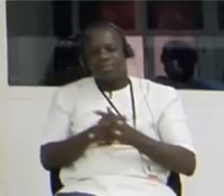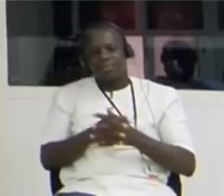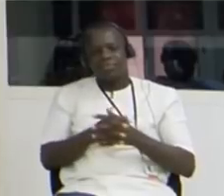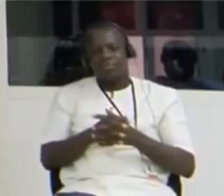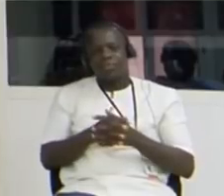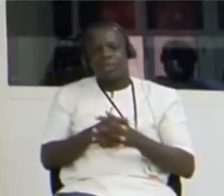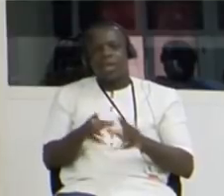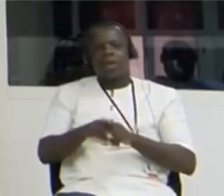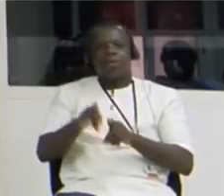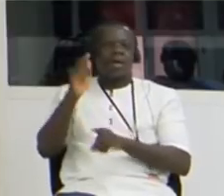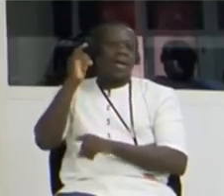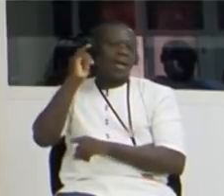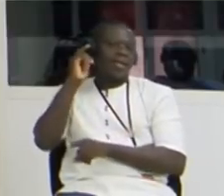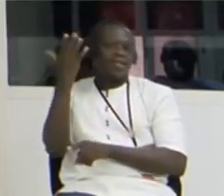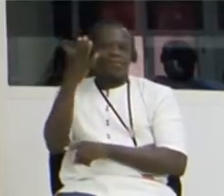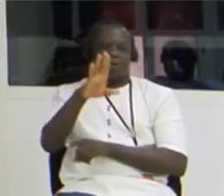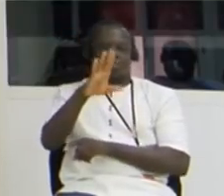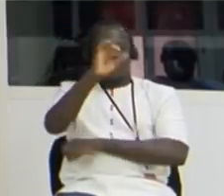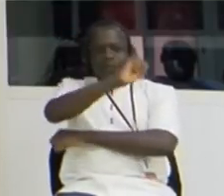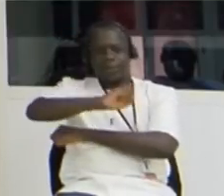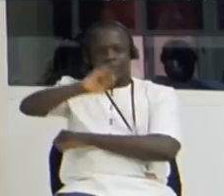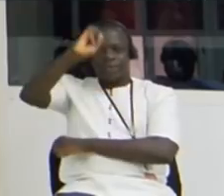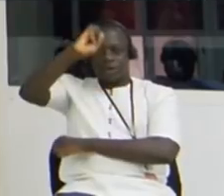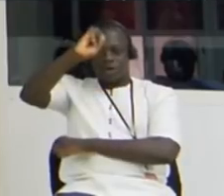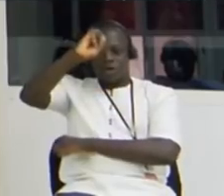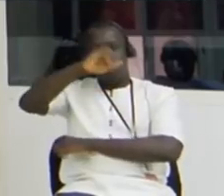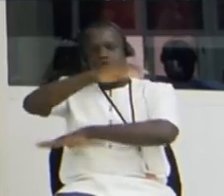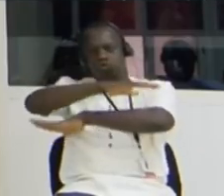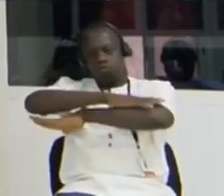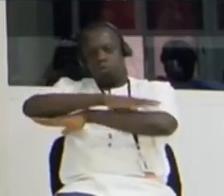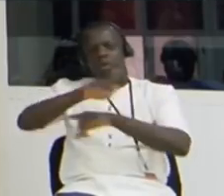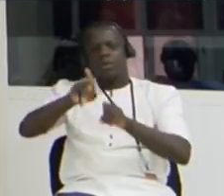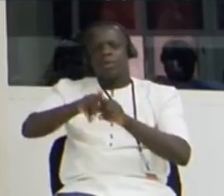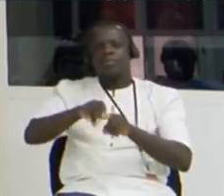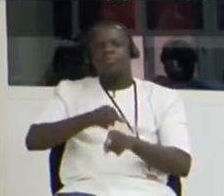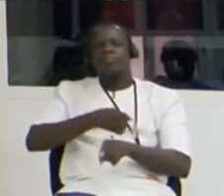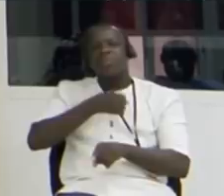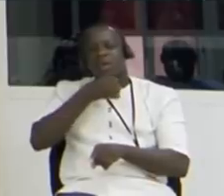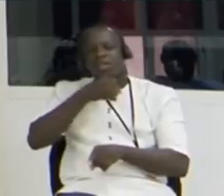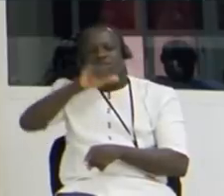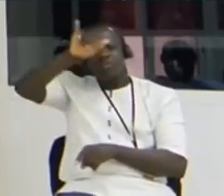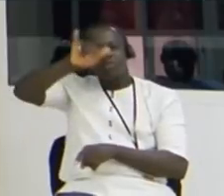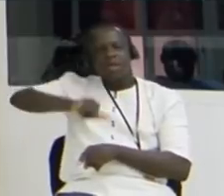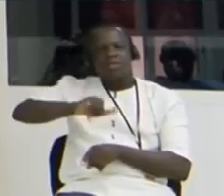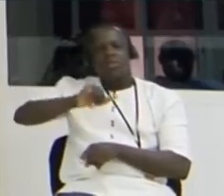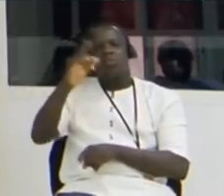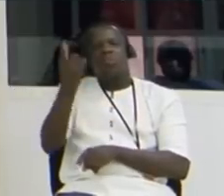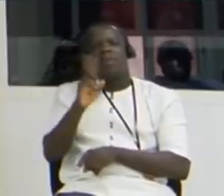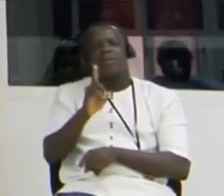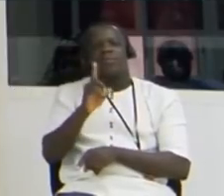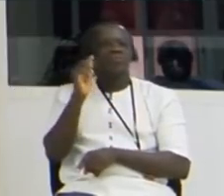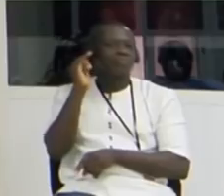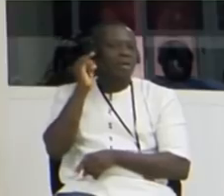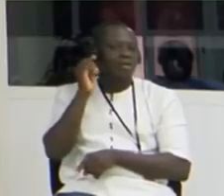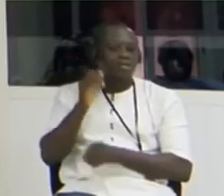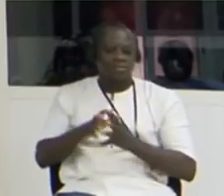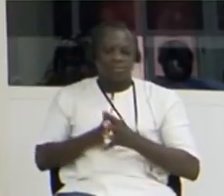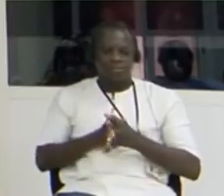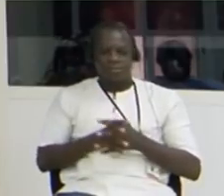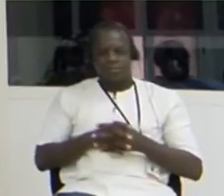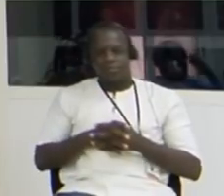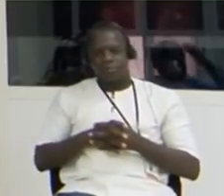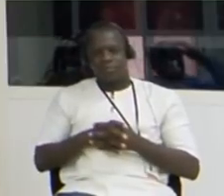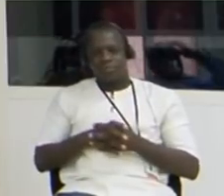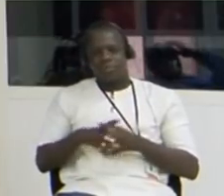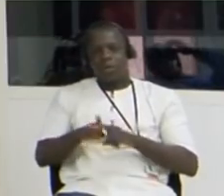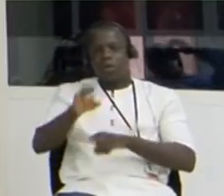From our senior secondary schools. And what was the age range of the girls?